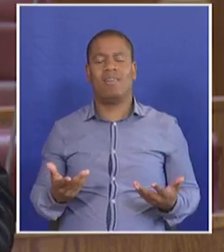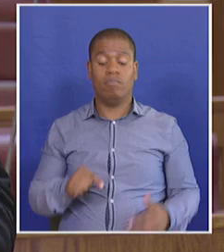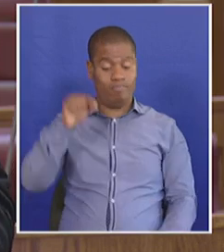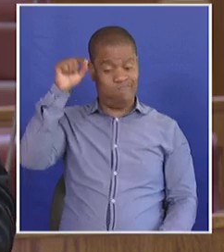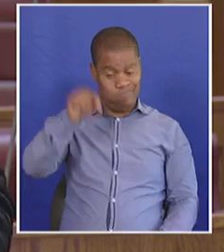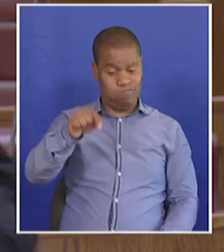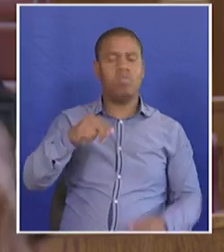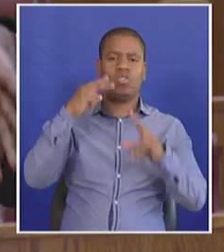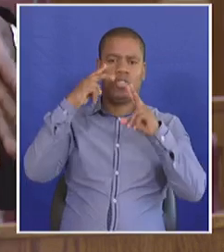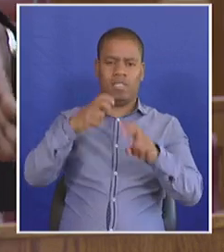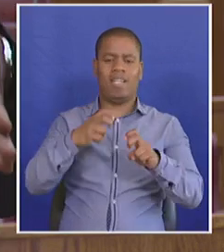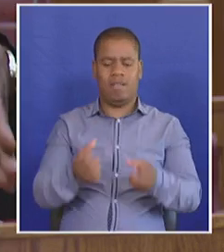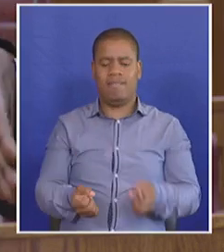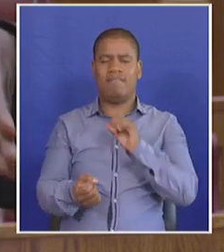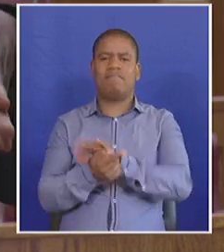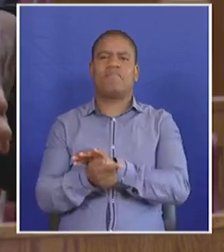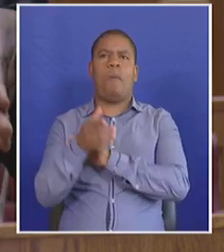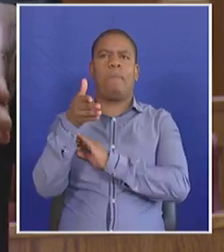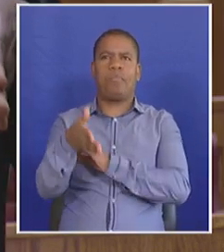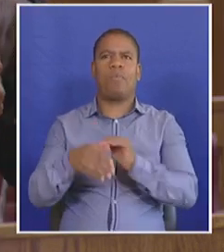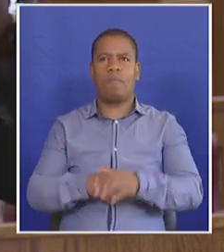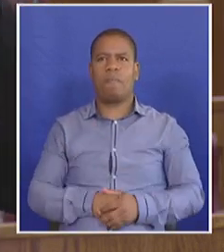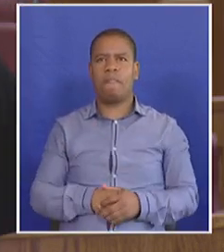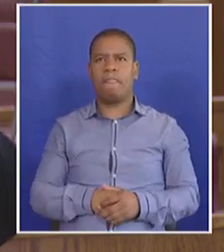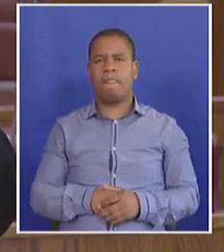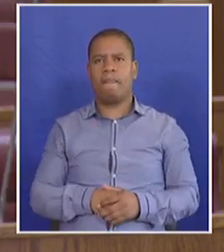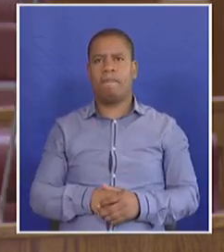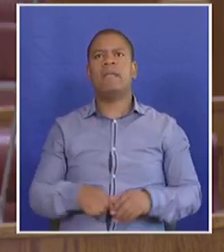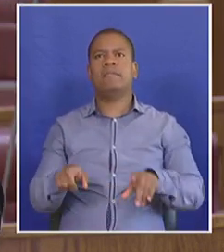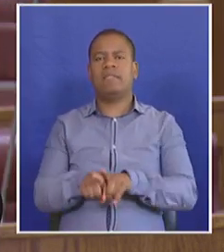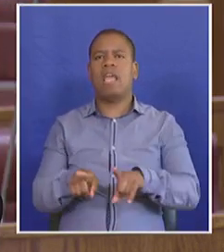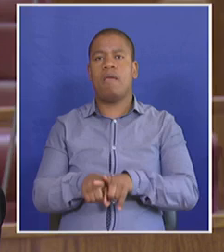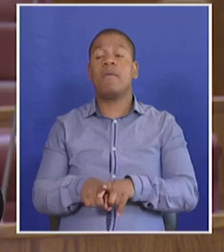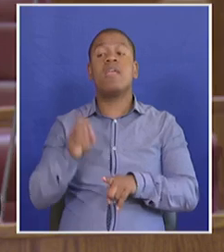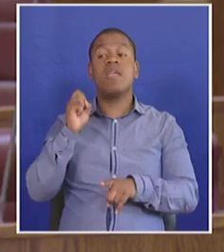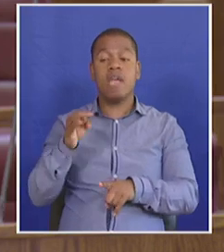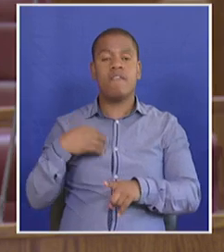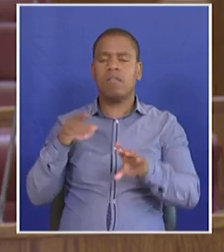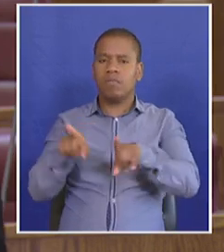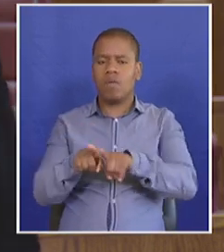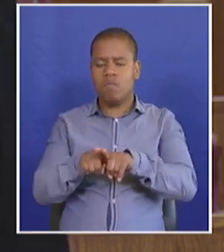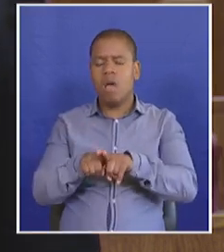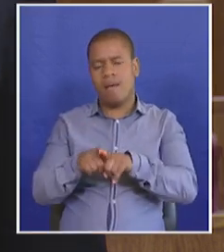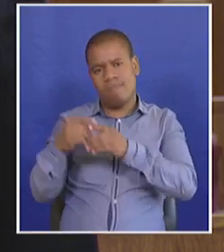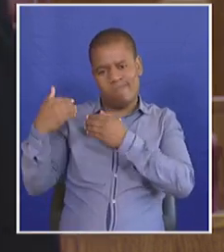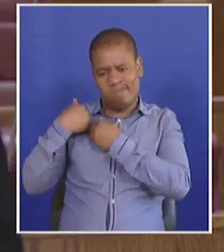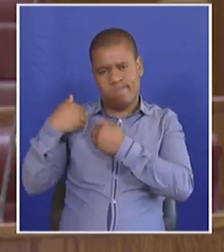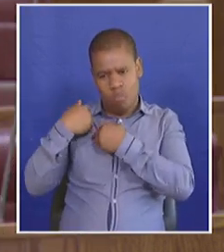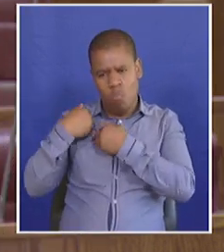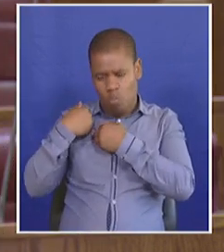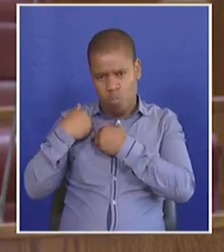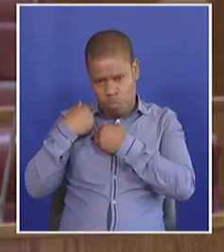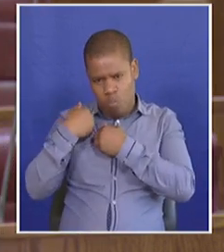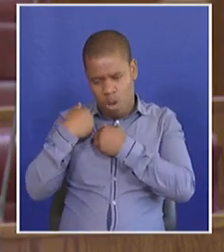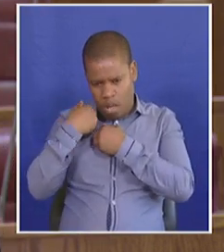had to come in. But even if you had to conduct a literature review on the issue, it also became